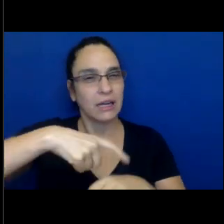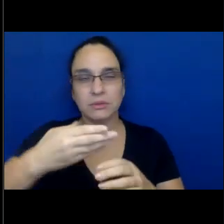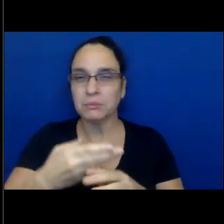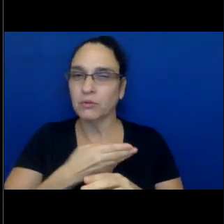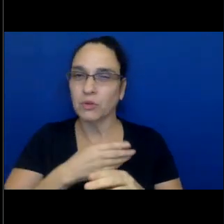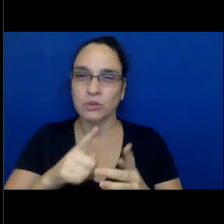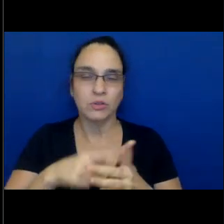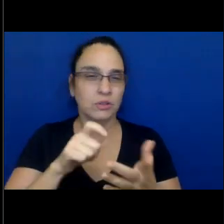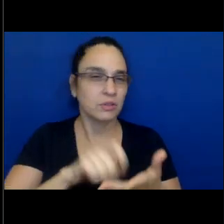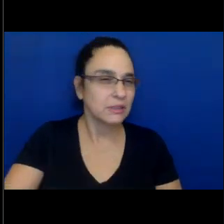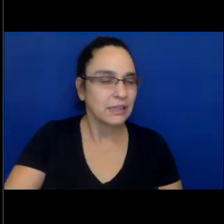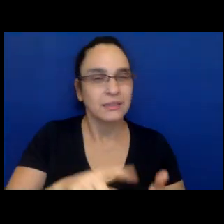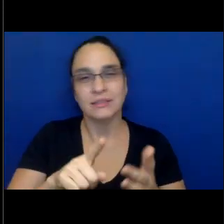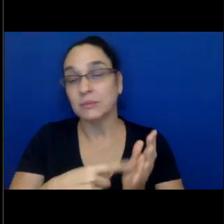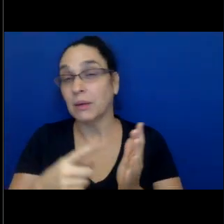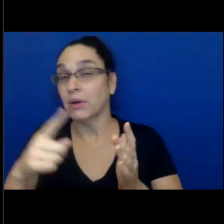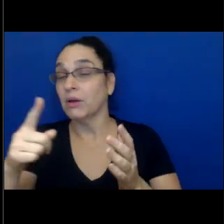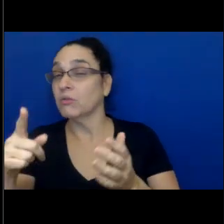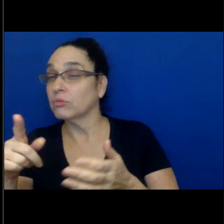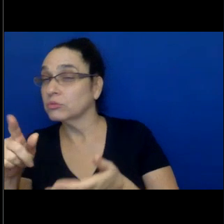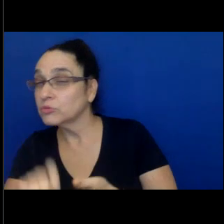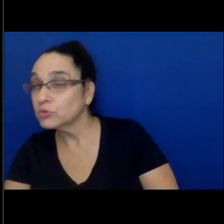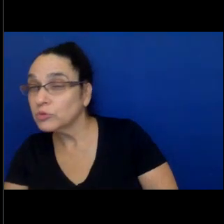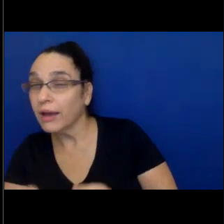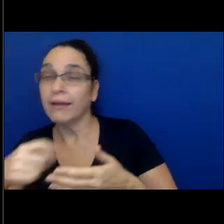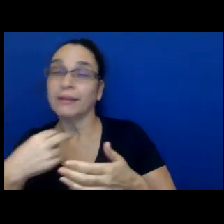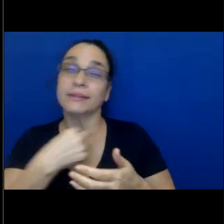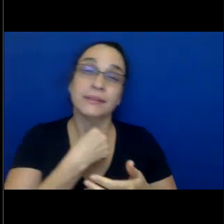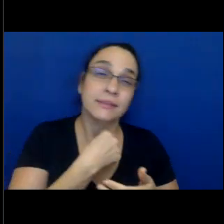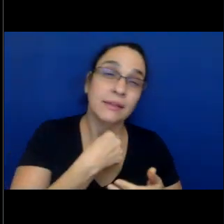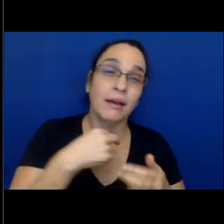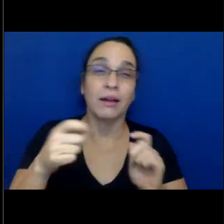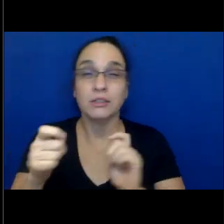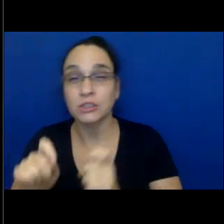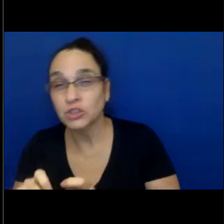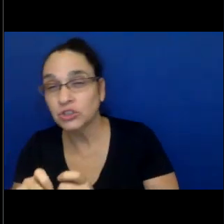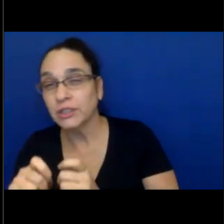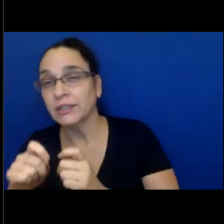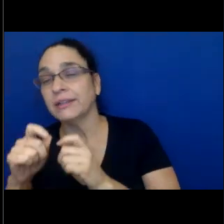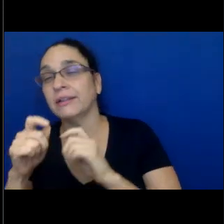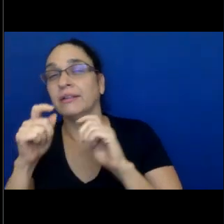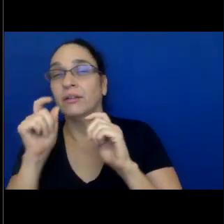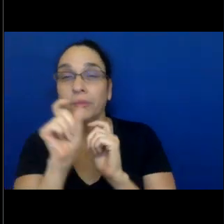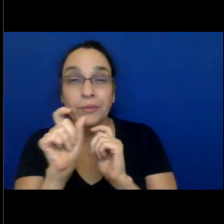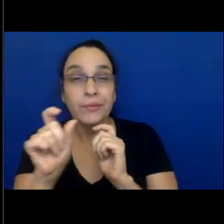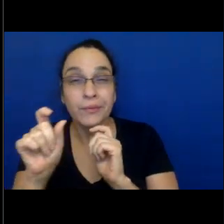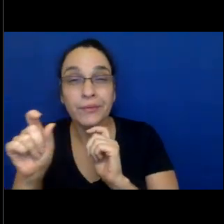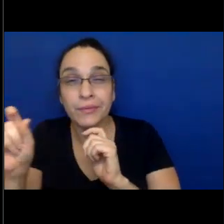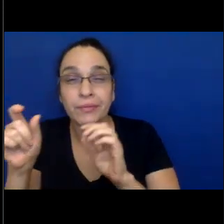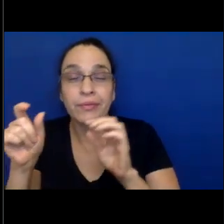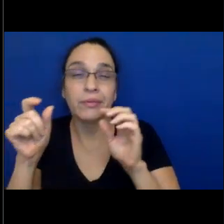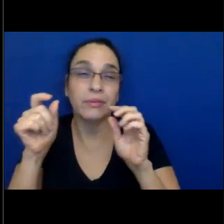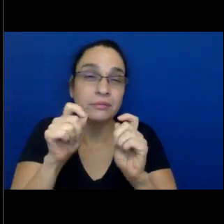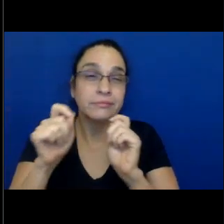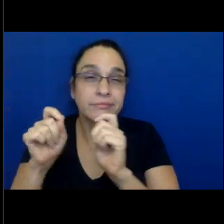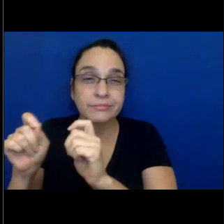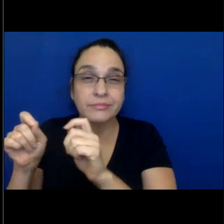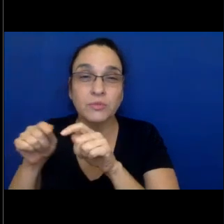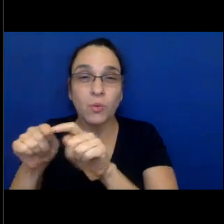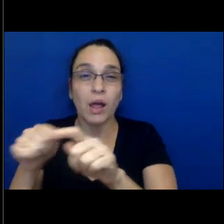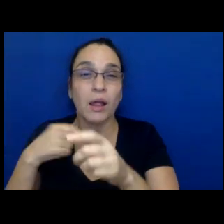get stuck and go back to change this word, to change that word. It ended up being time wasting, but also not